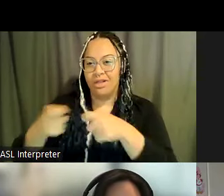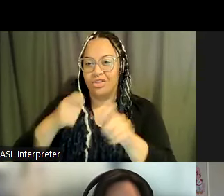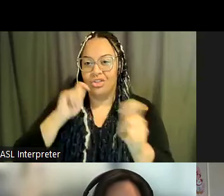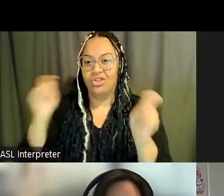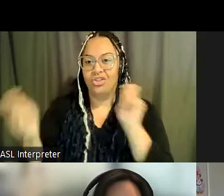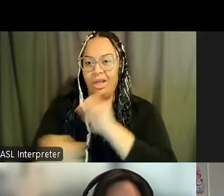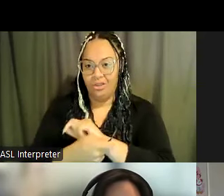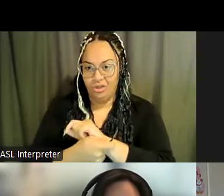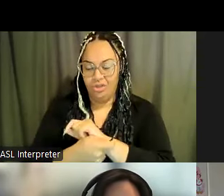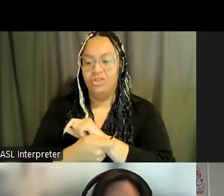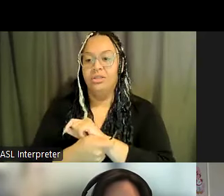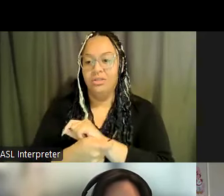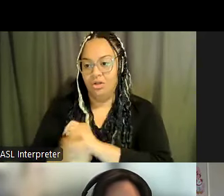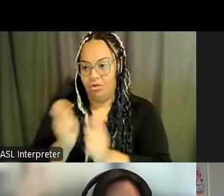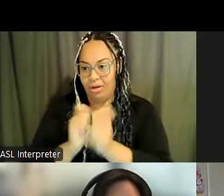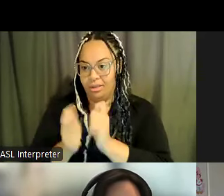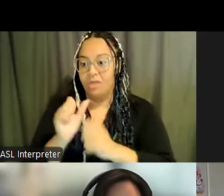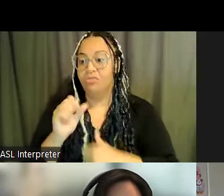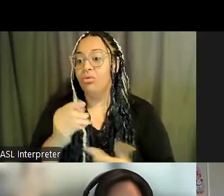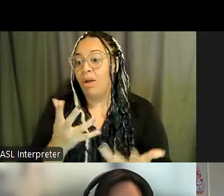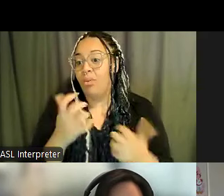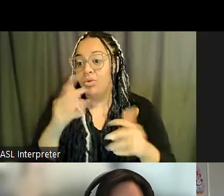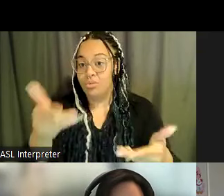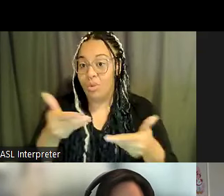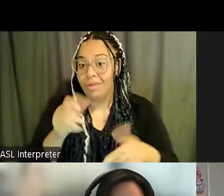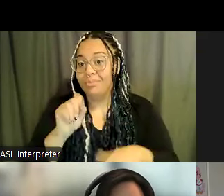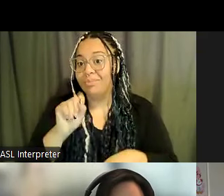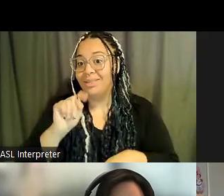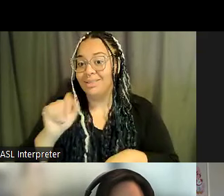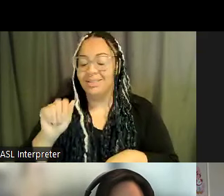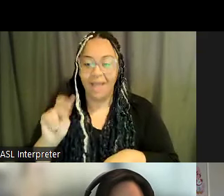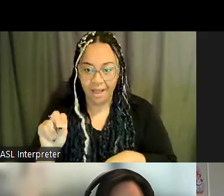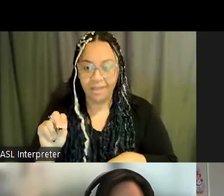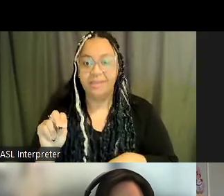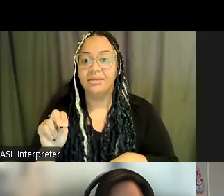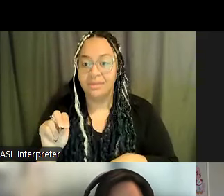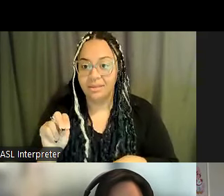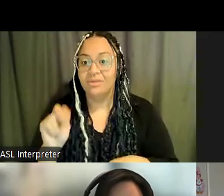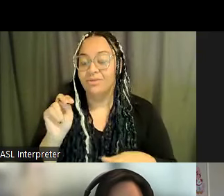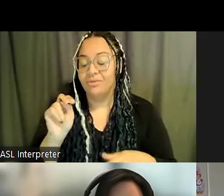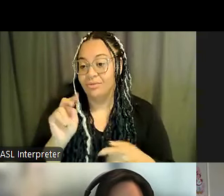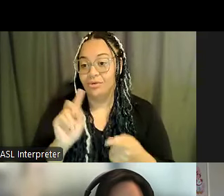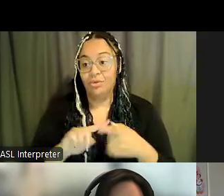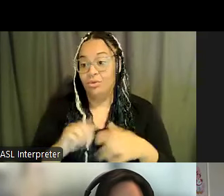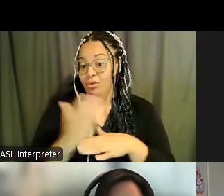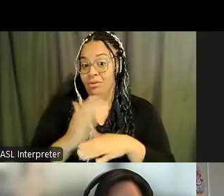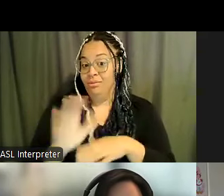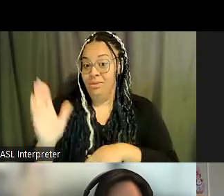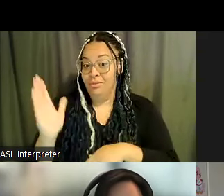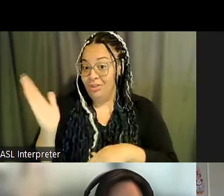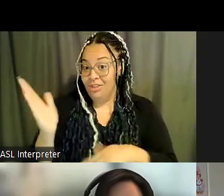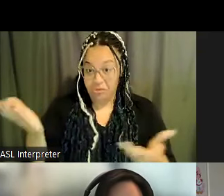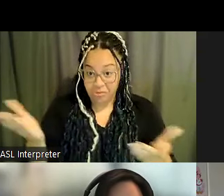contest. So I would like to welcome Stan to share his